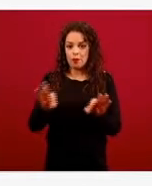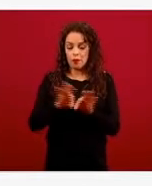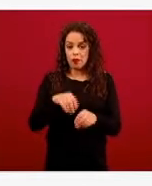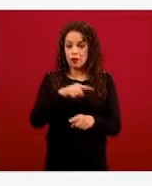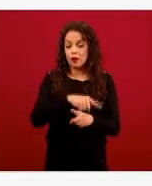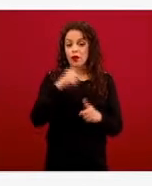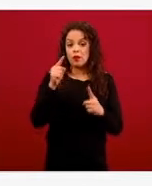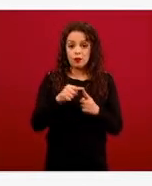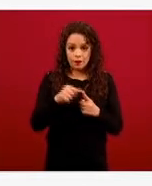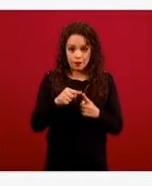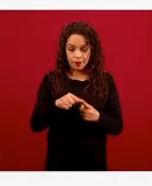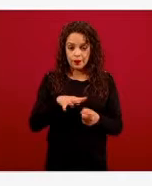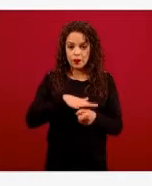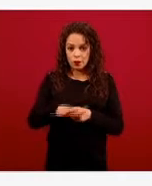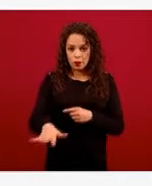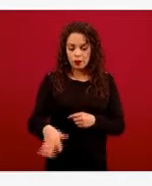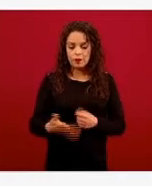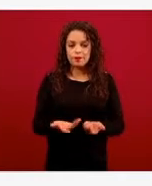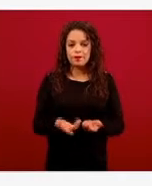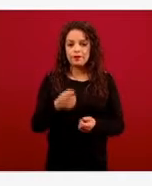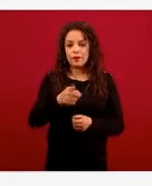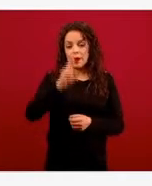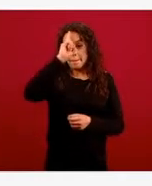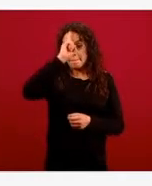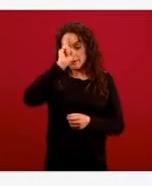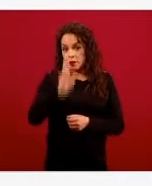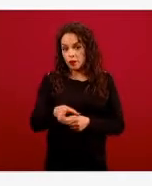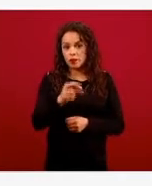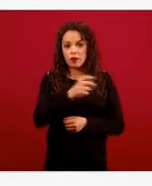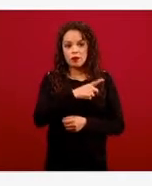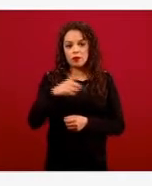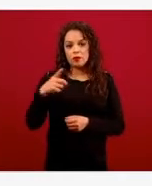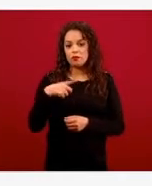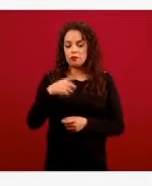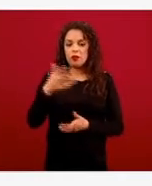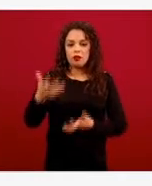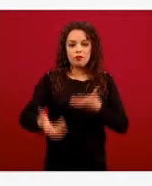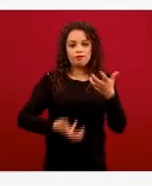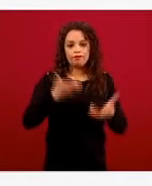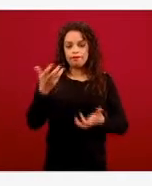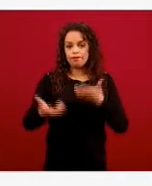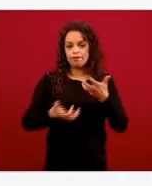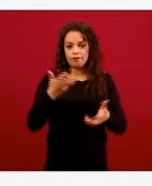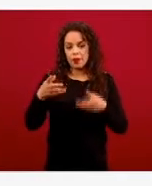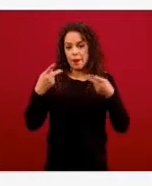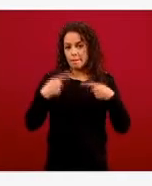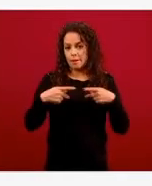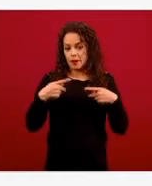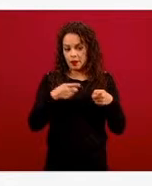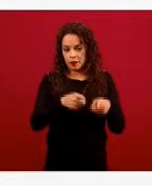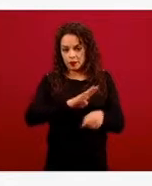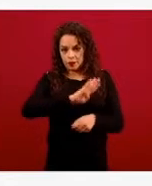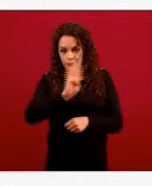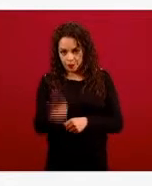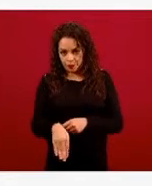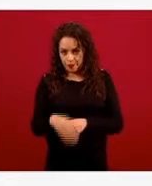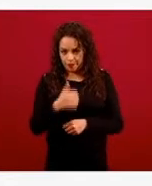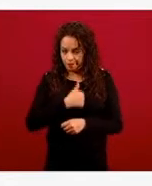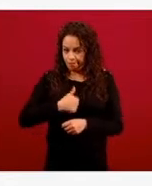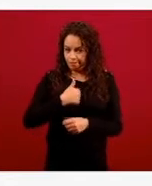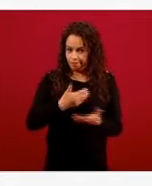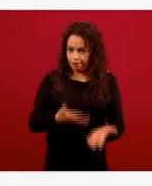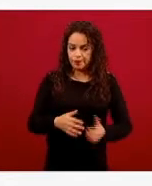pillars. First of all, in these specific cases, the cremation of these bodies is